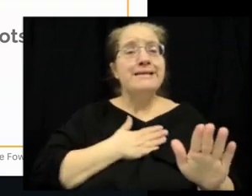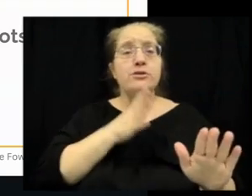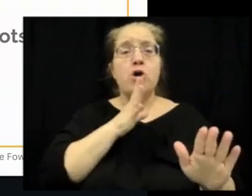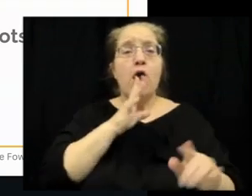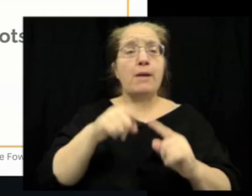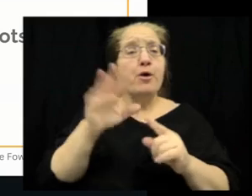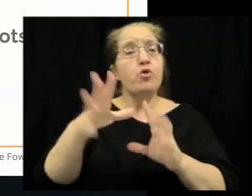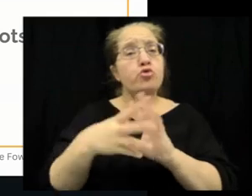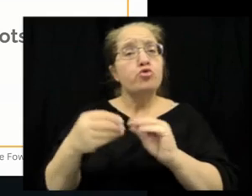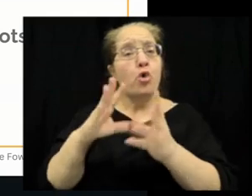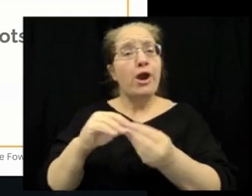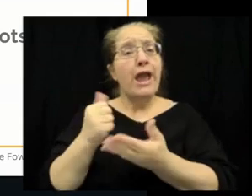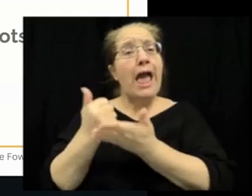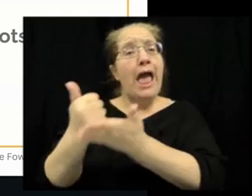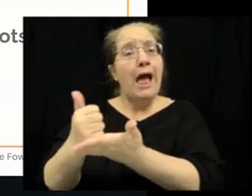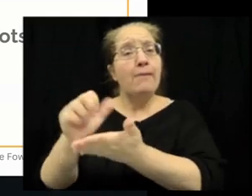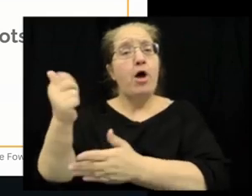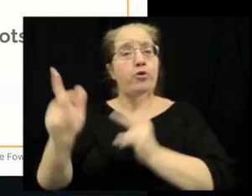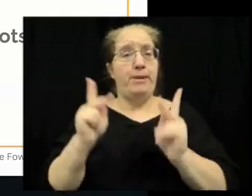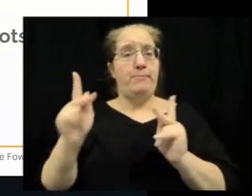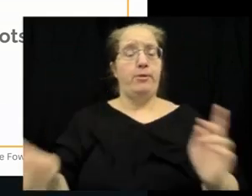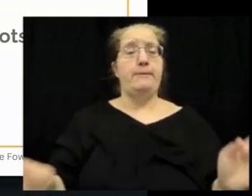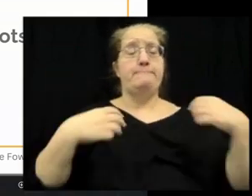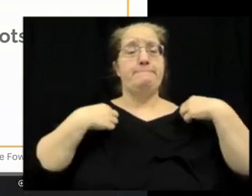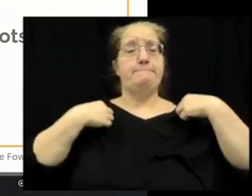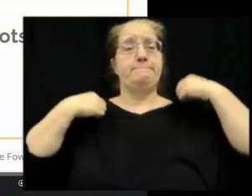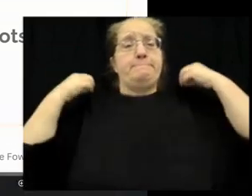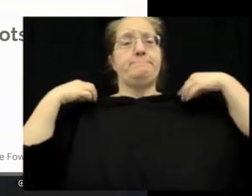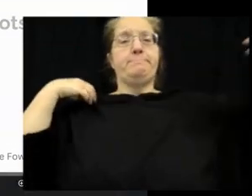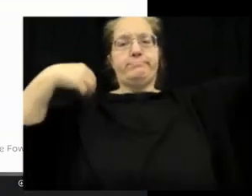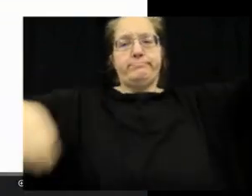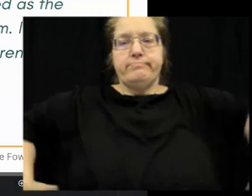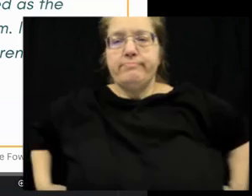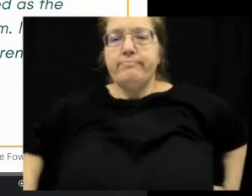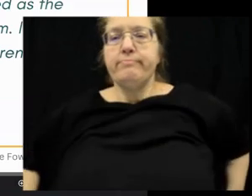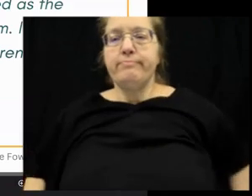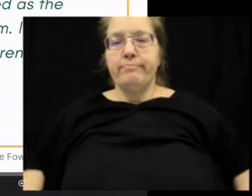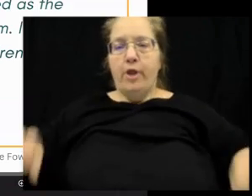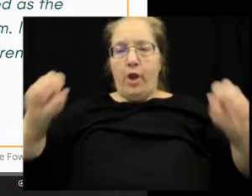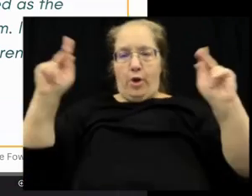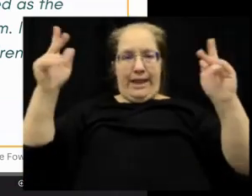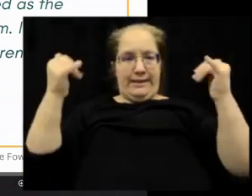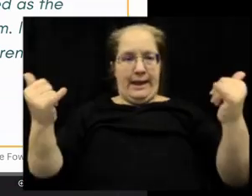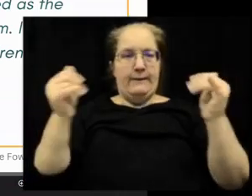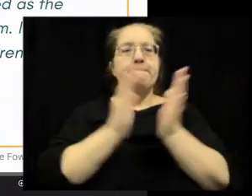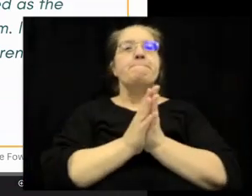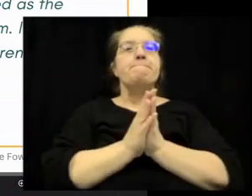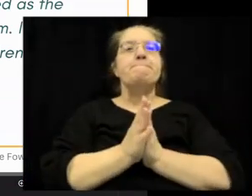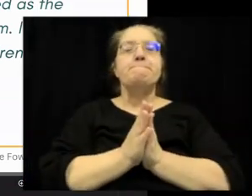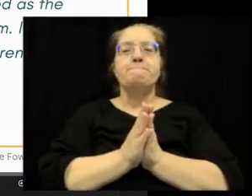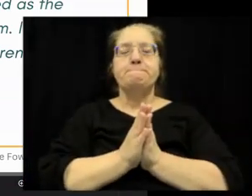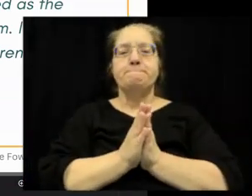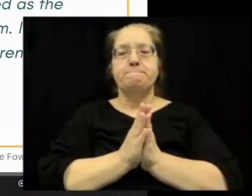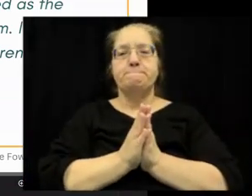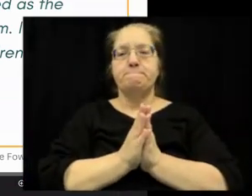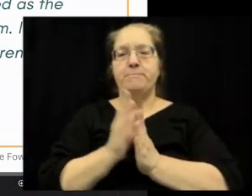with others. All right, well, let's dive into my story, sure. Okay. I'm